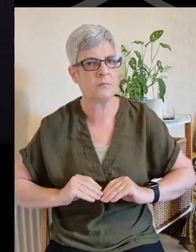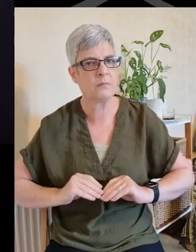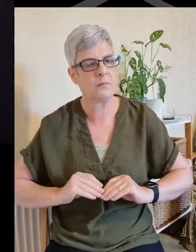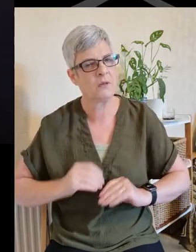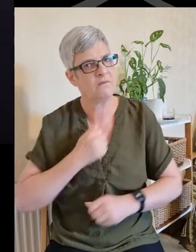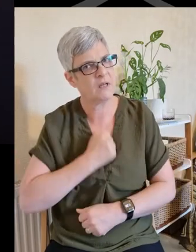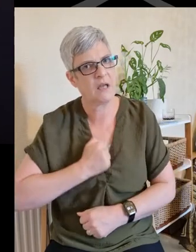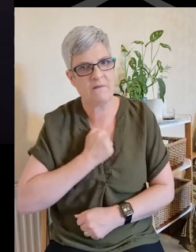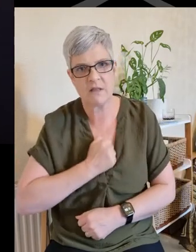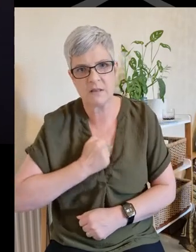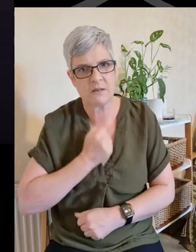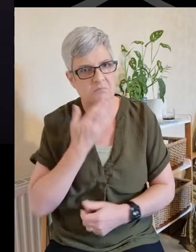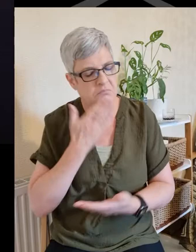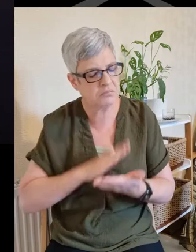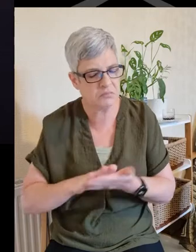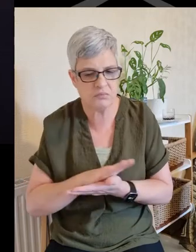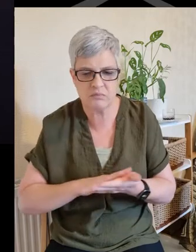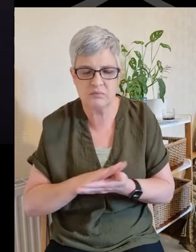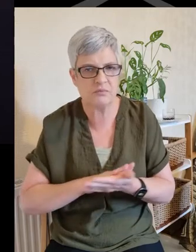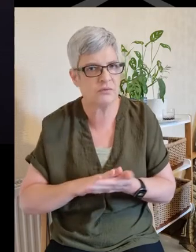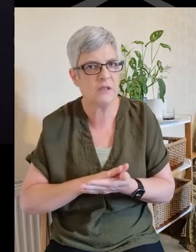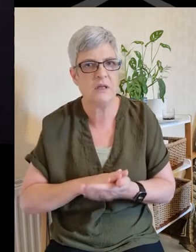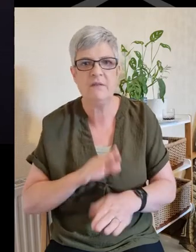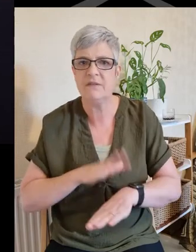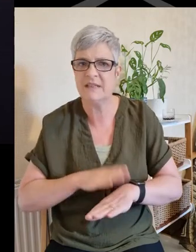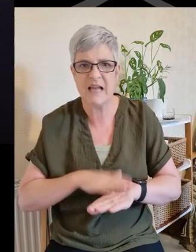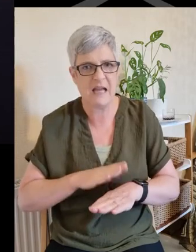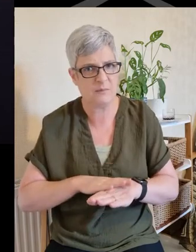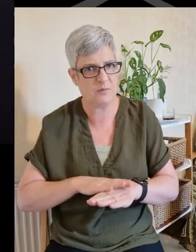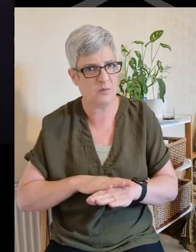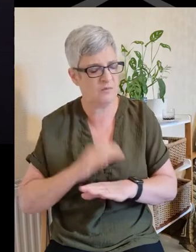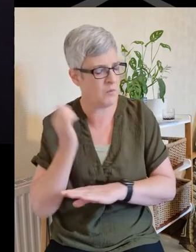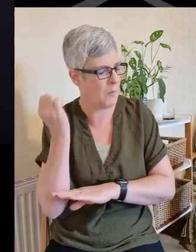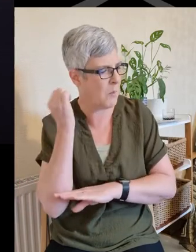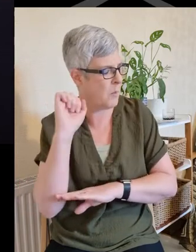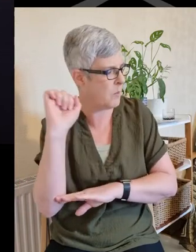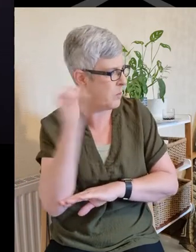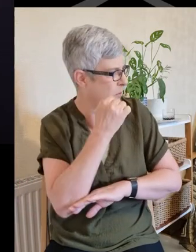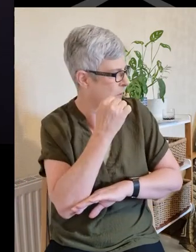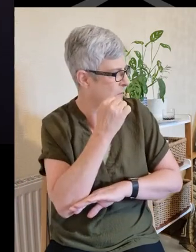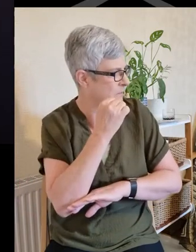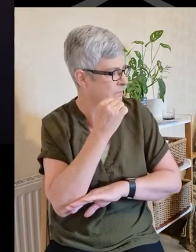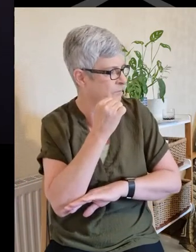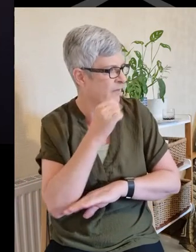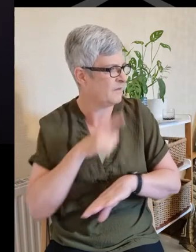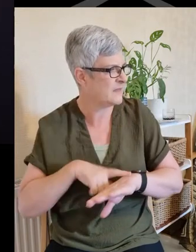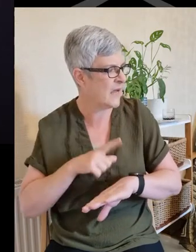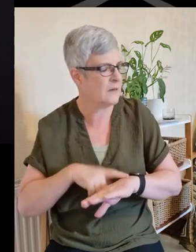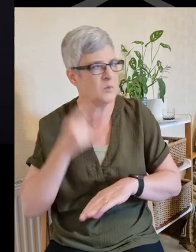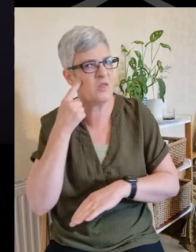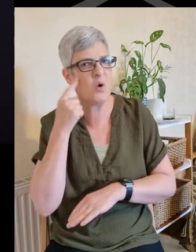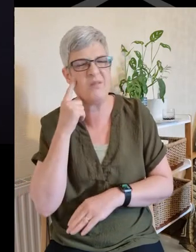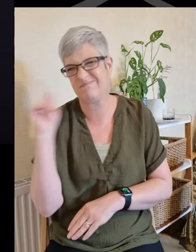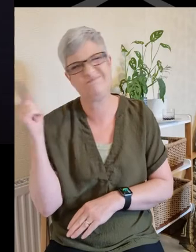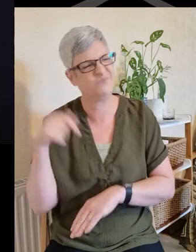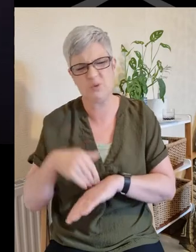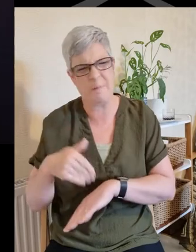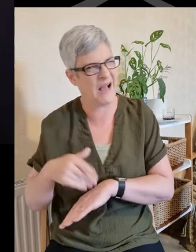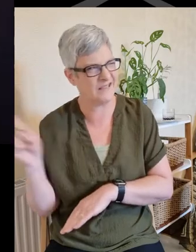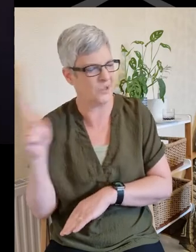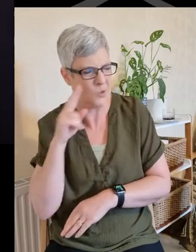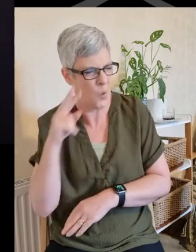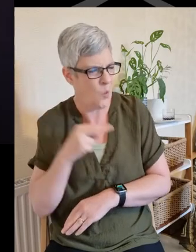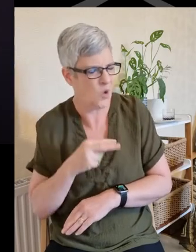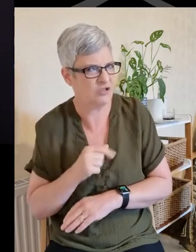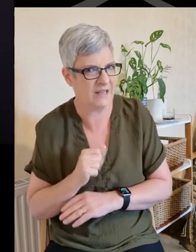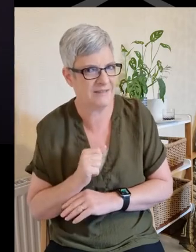Forgive us for the times we've done that and turned our back on you. Forgive us for the times when we thought you don't really matter, you're not looking,